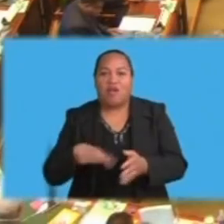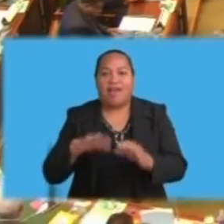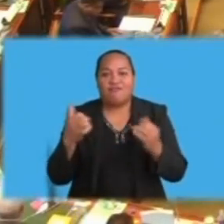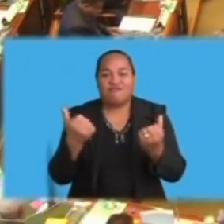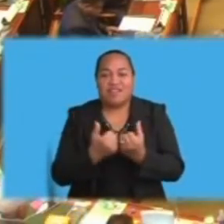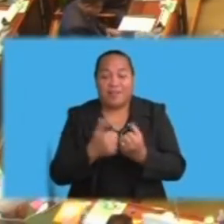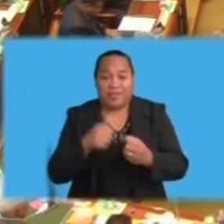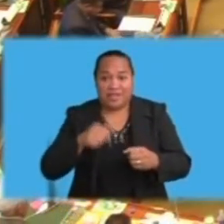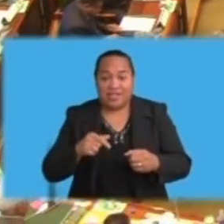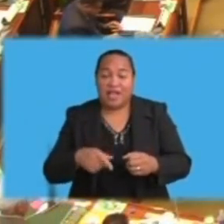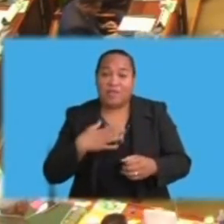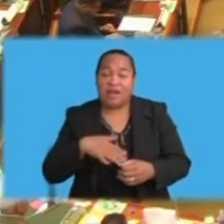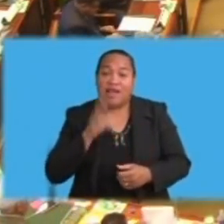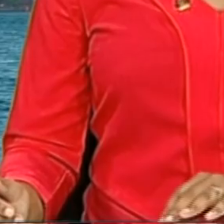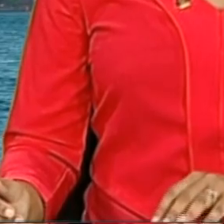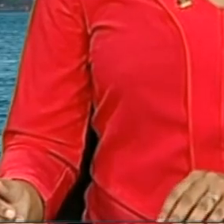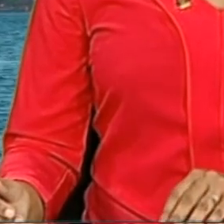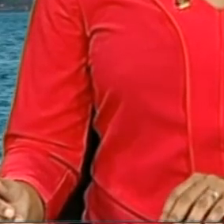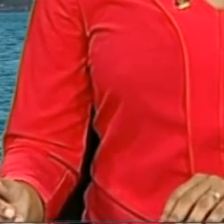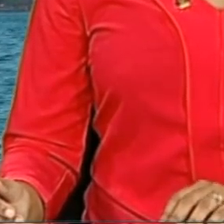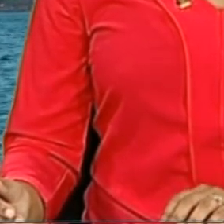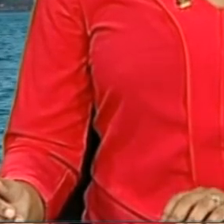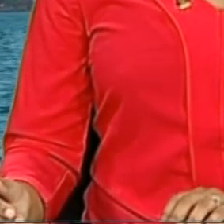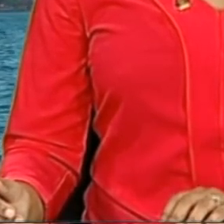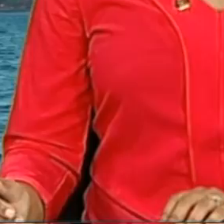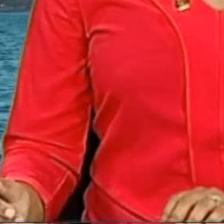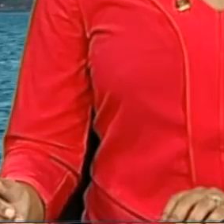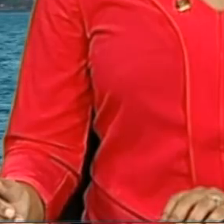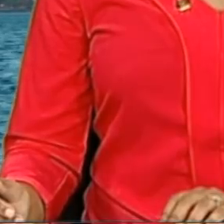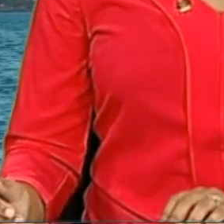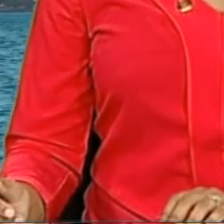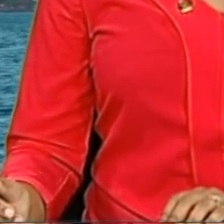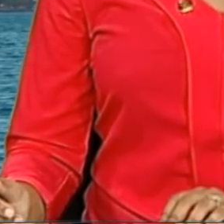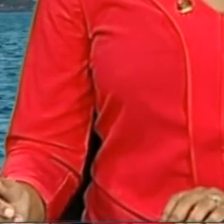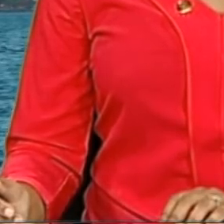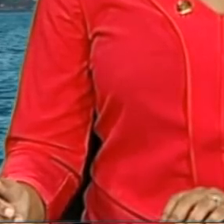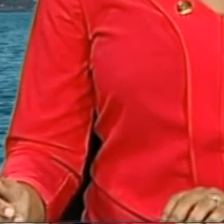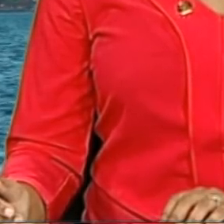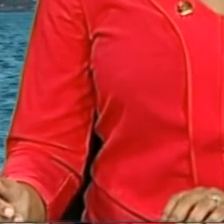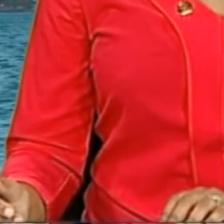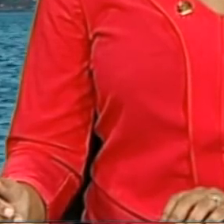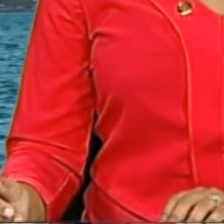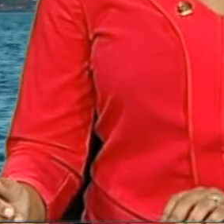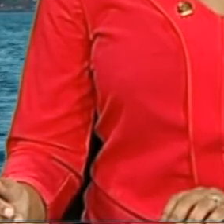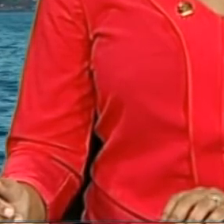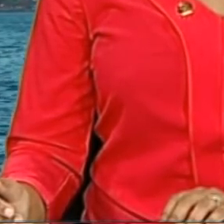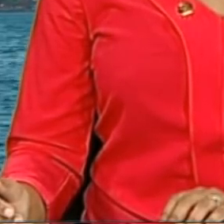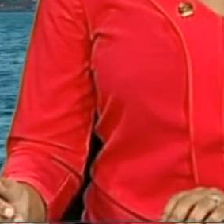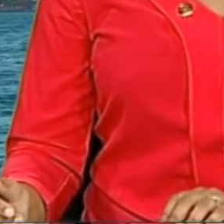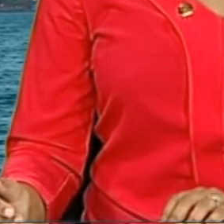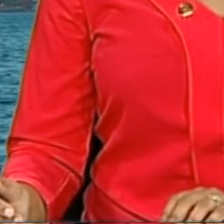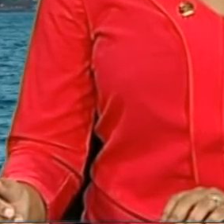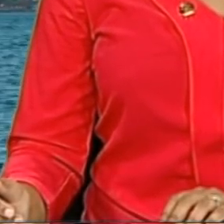Parliament. Kelly Vadala, FPC News. The review and upgrade of labour laws are on par with international benchmarks, according to the